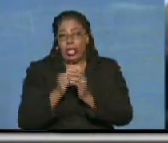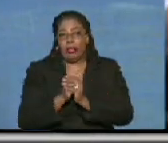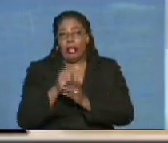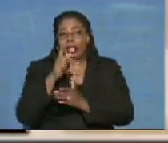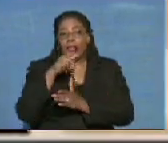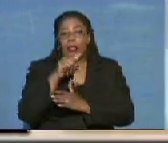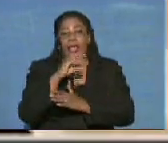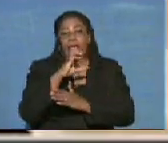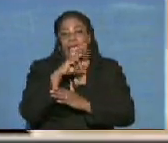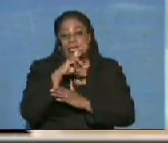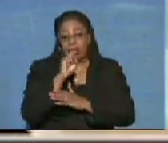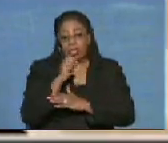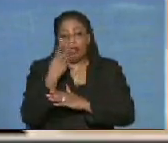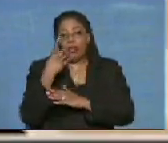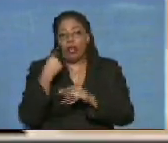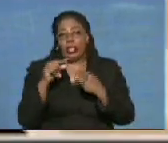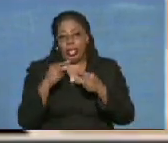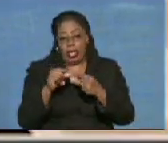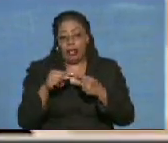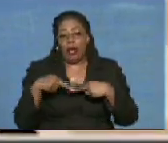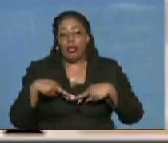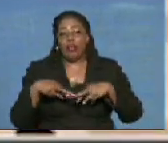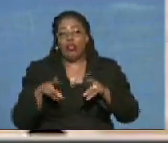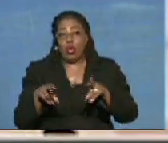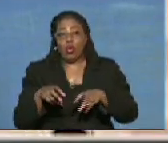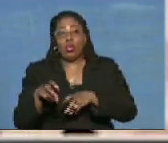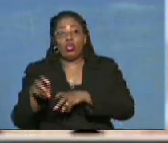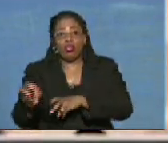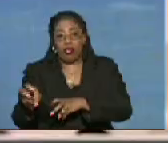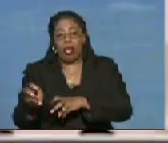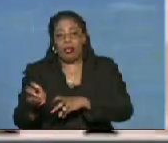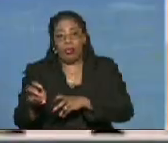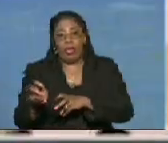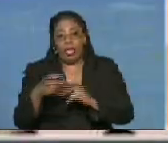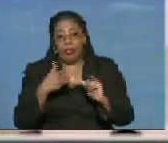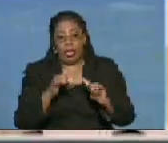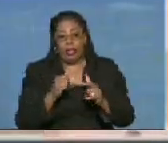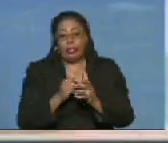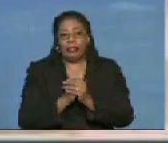continue their 4-game road trip tomorrow in Toronto, while the Hornets will be in New Orleans on Thursday night.